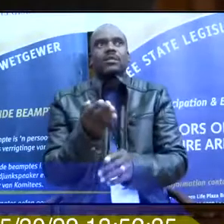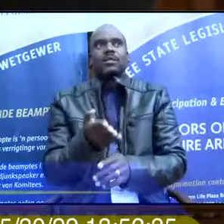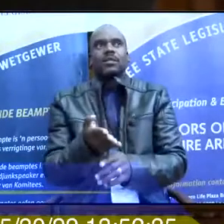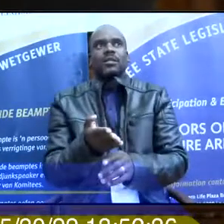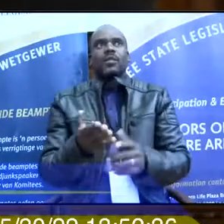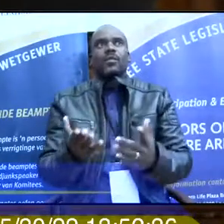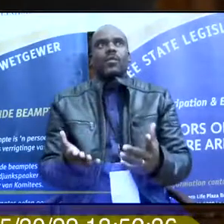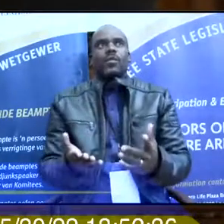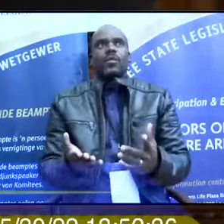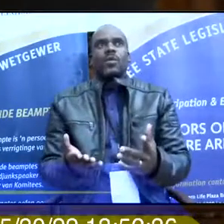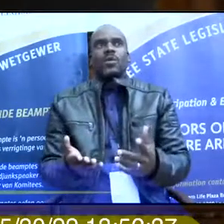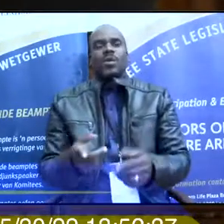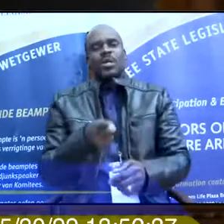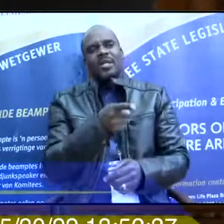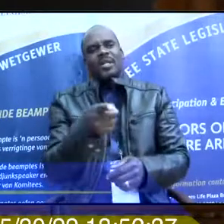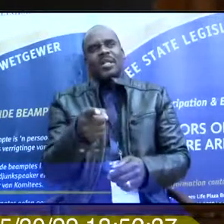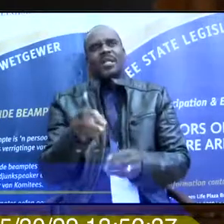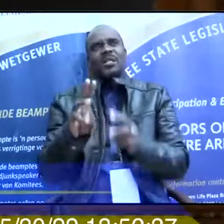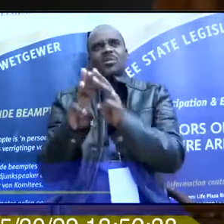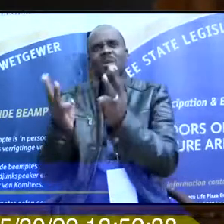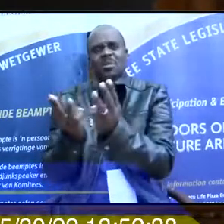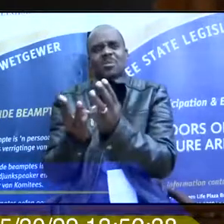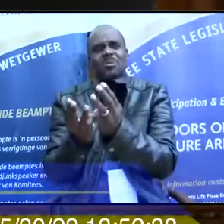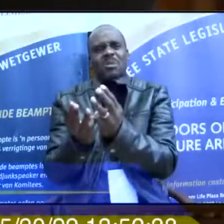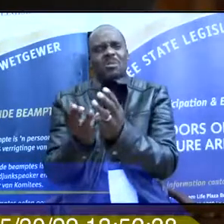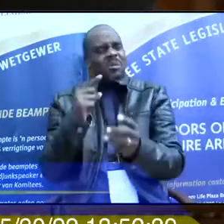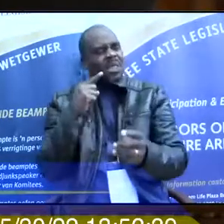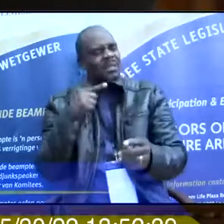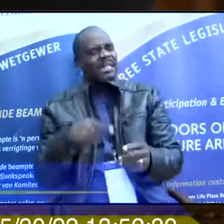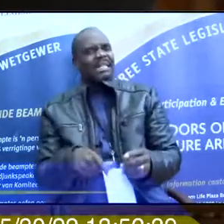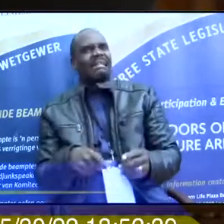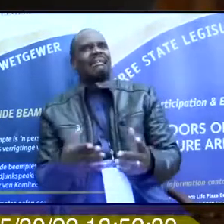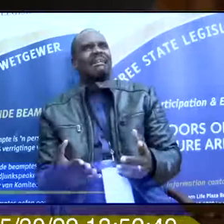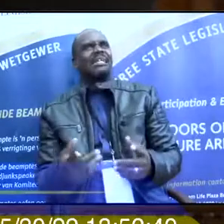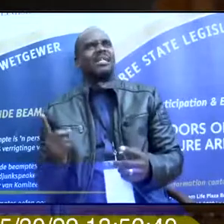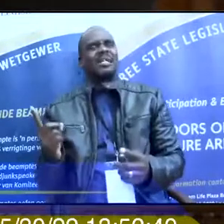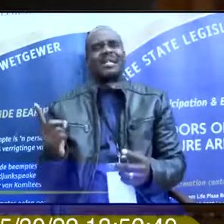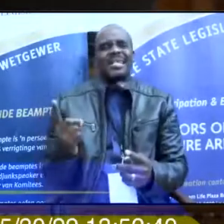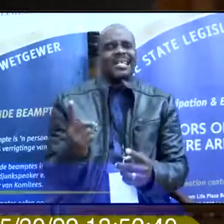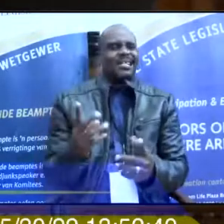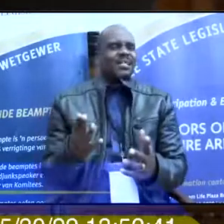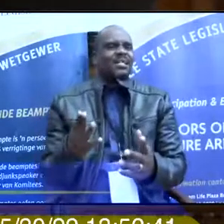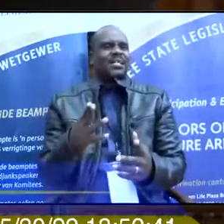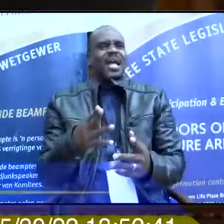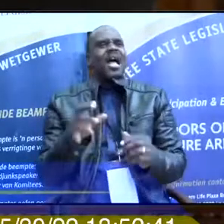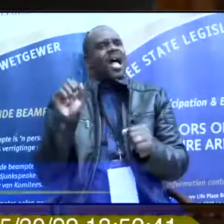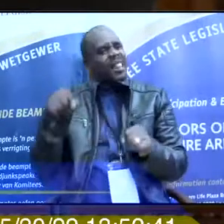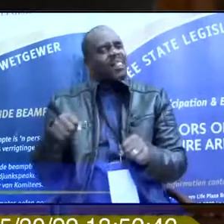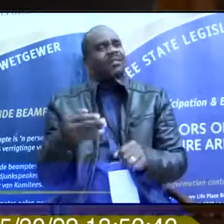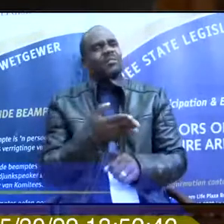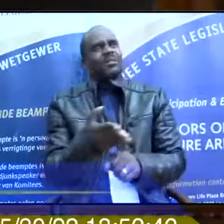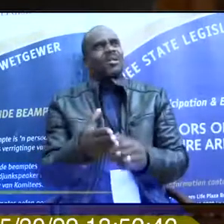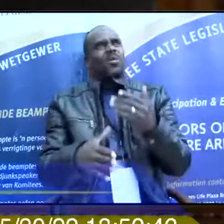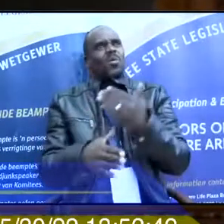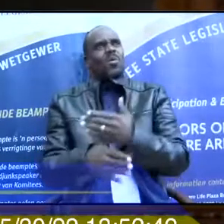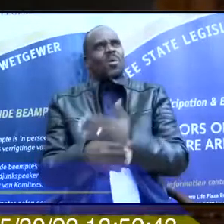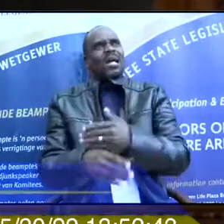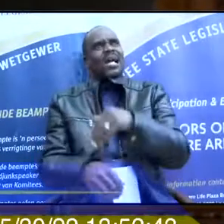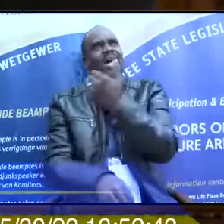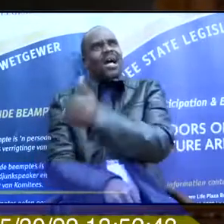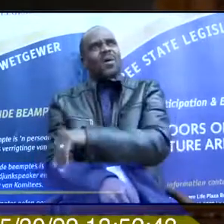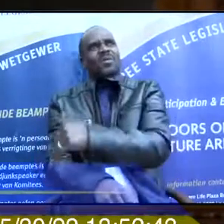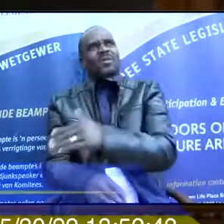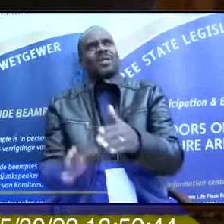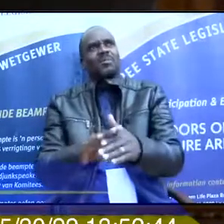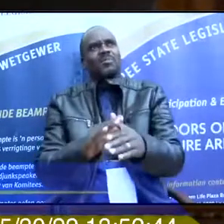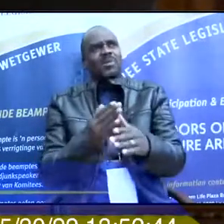remember these people they are protecting their government state you can't allow them to work outside because